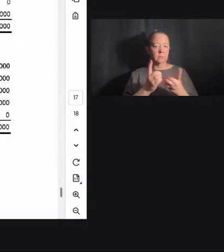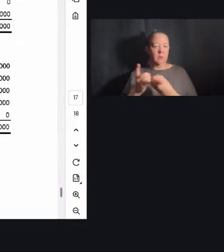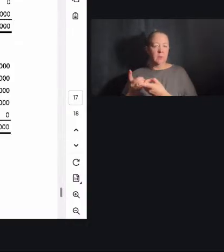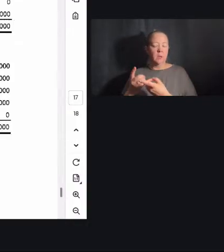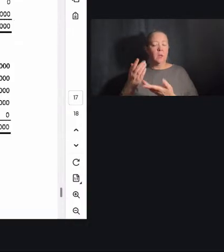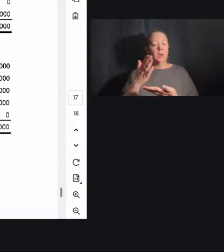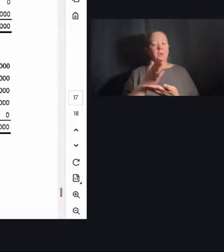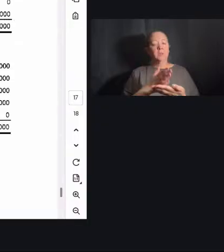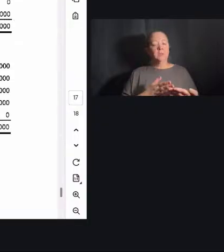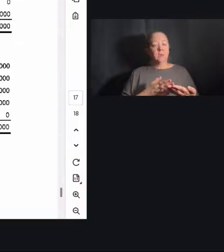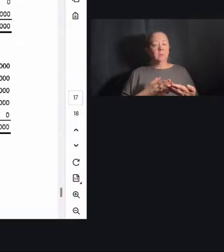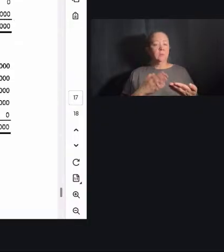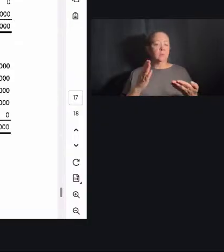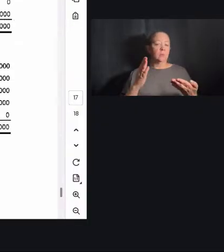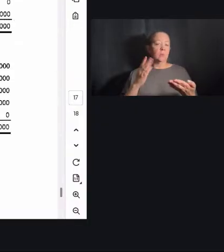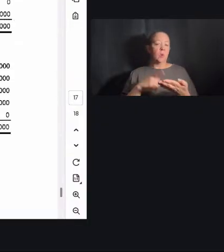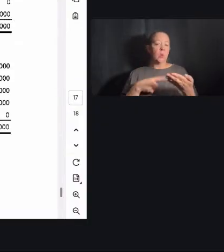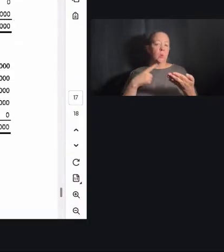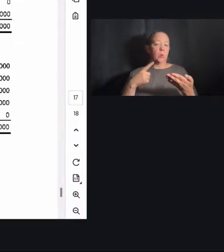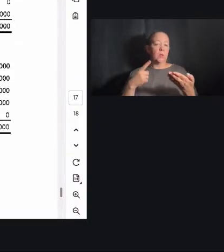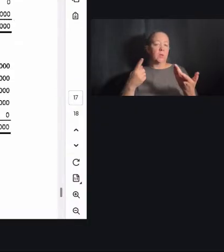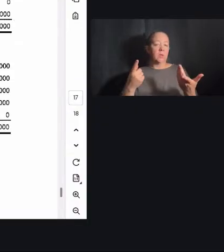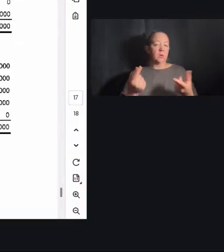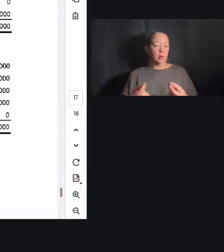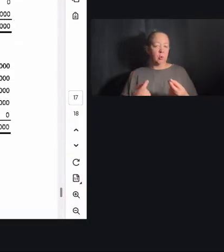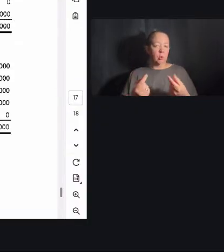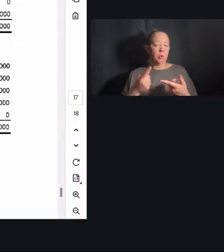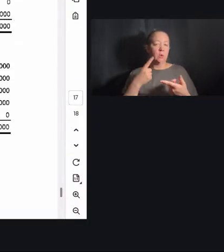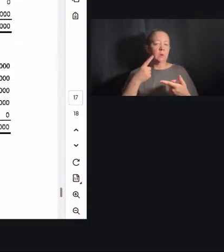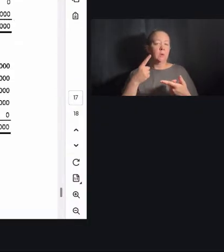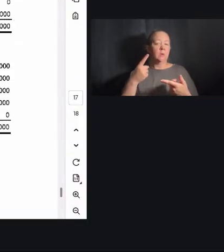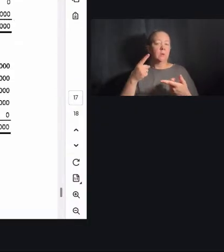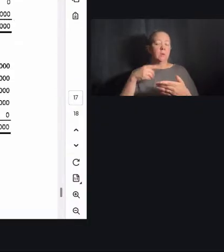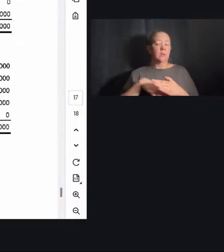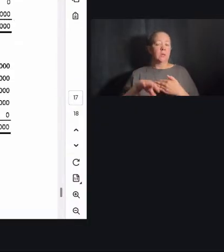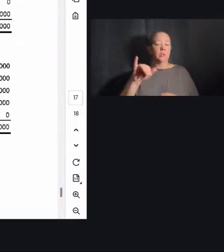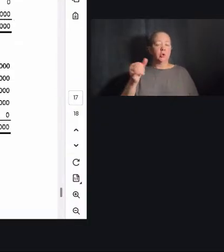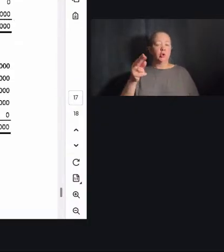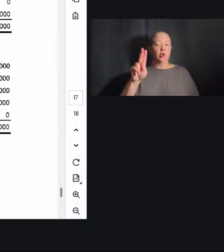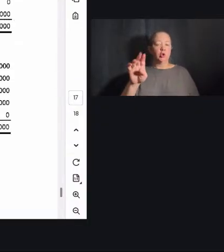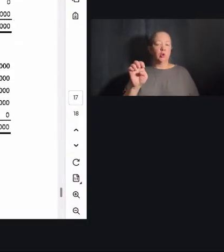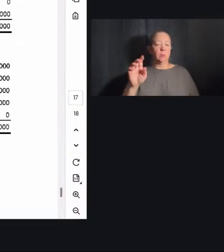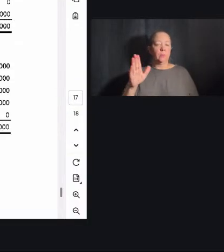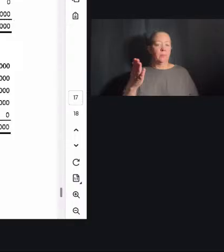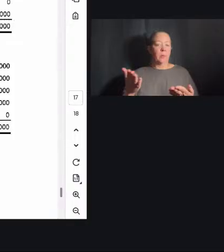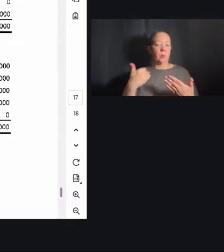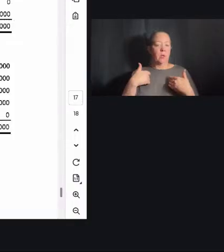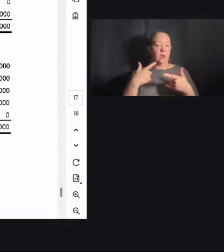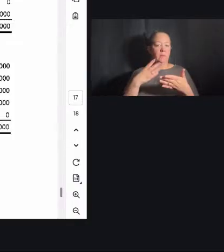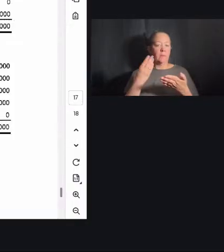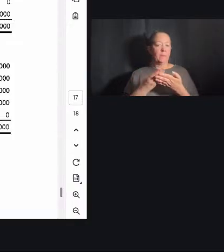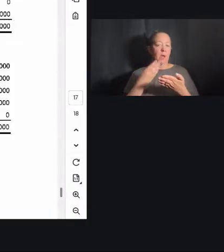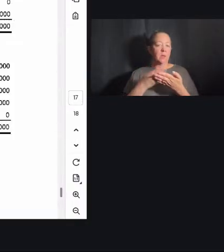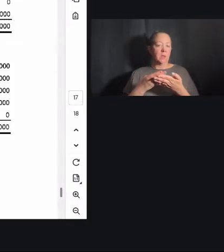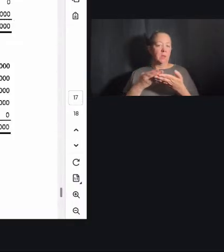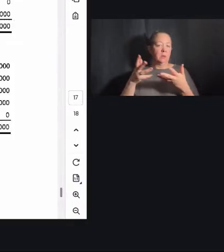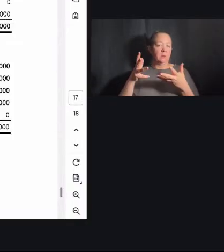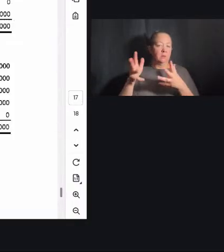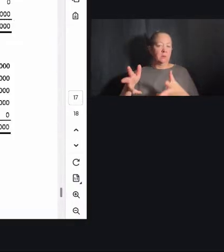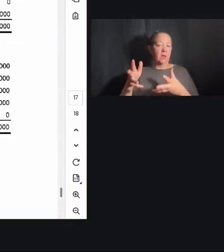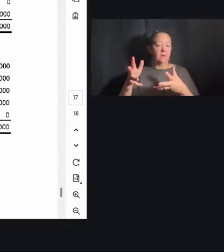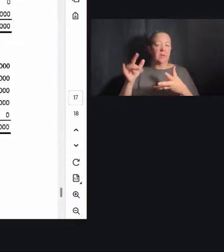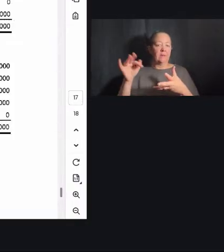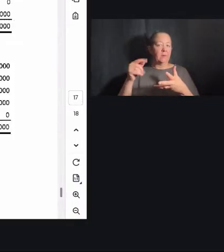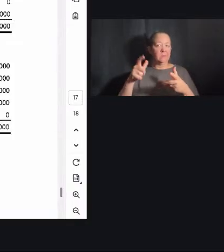is sometimes in June, there might be some money in reserve in case there's, an emergency, a big thunderstorm comes through, and if